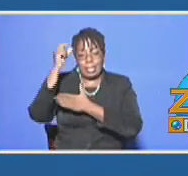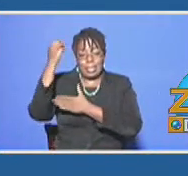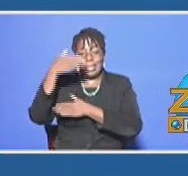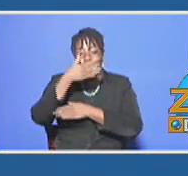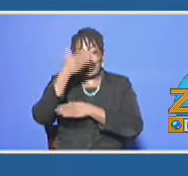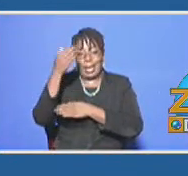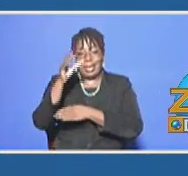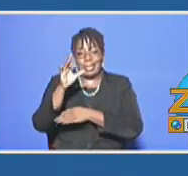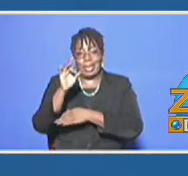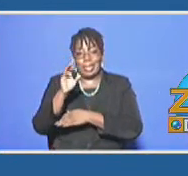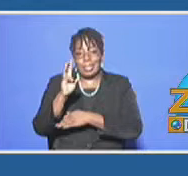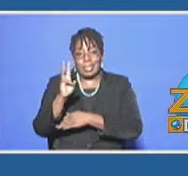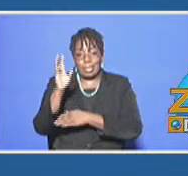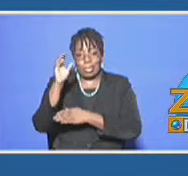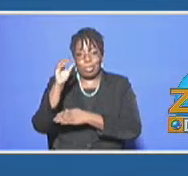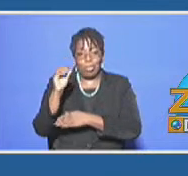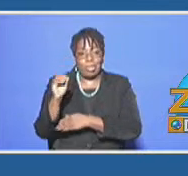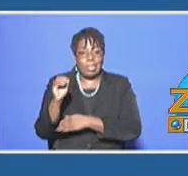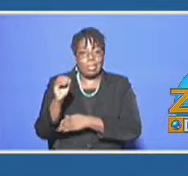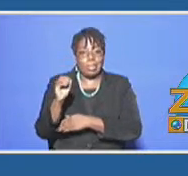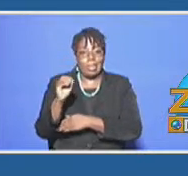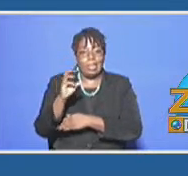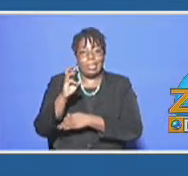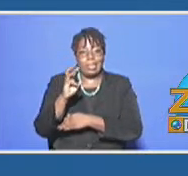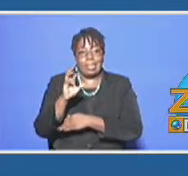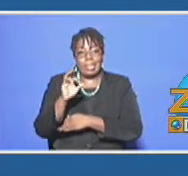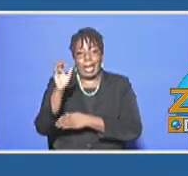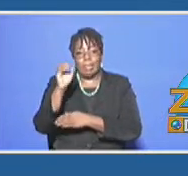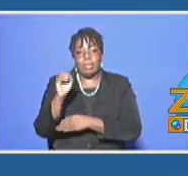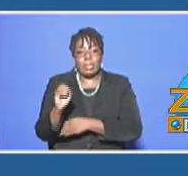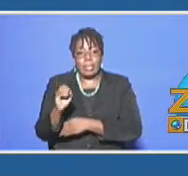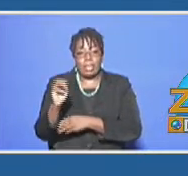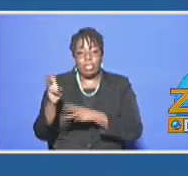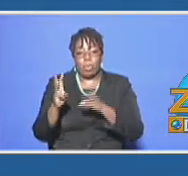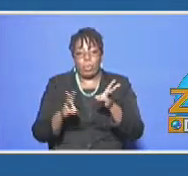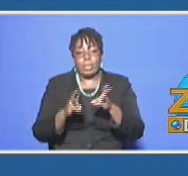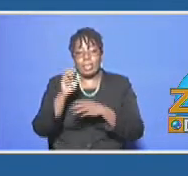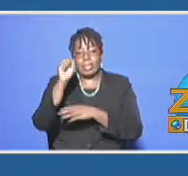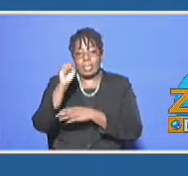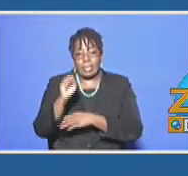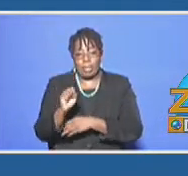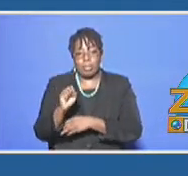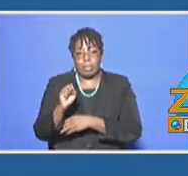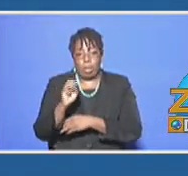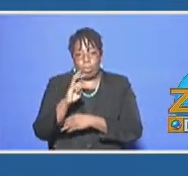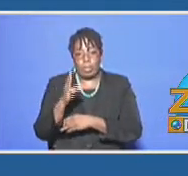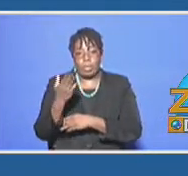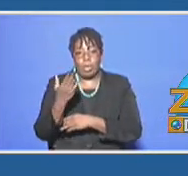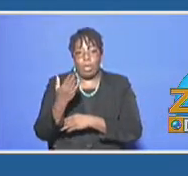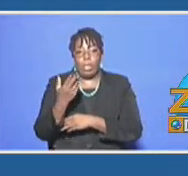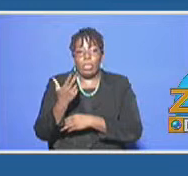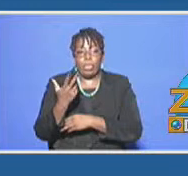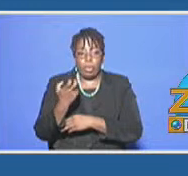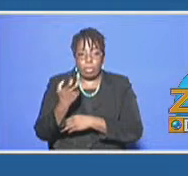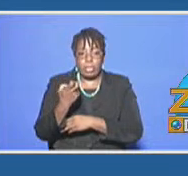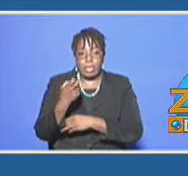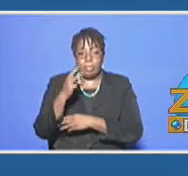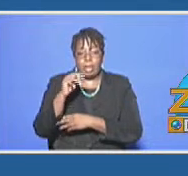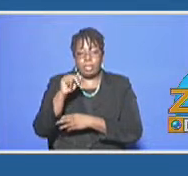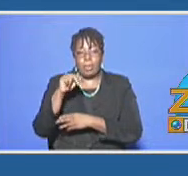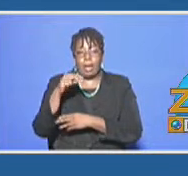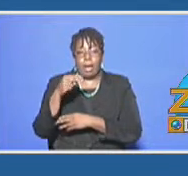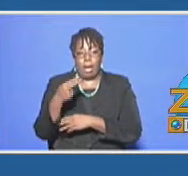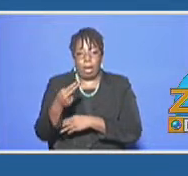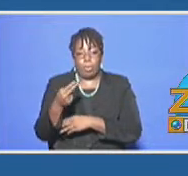at 86 degrees, relative humidity 69%. The winds are out of the south-southeast at 13 miles per hour. The barometric